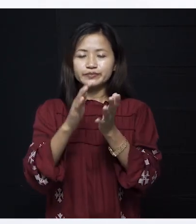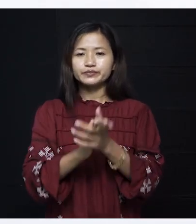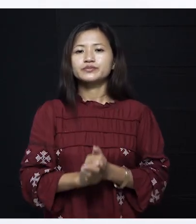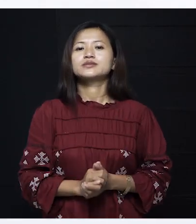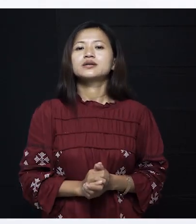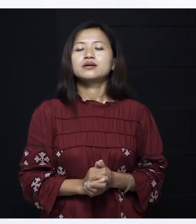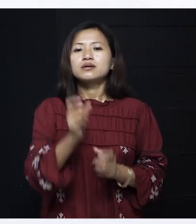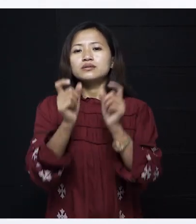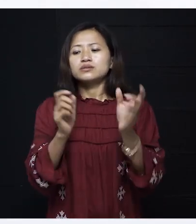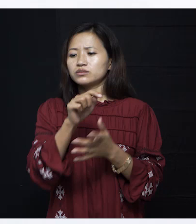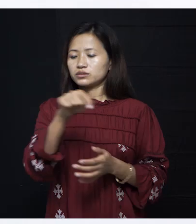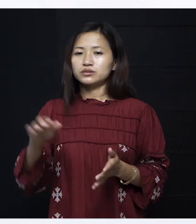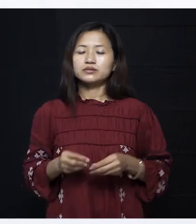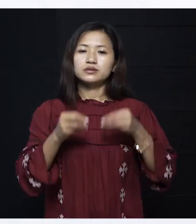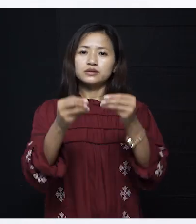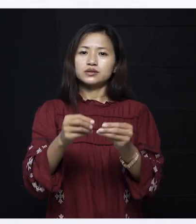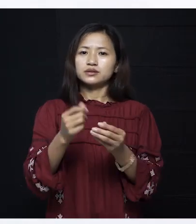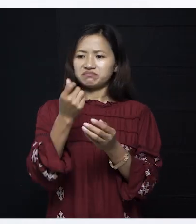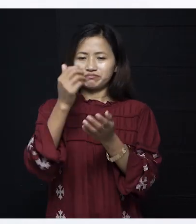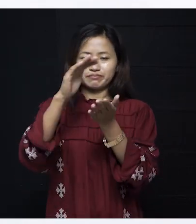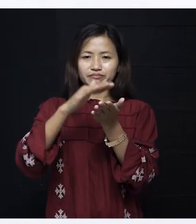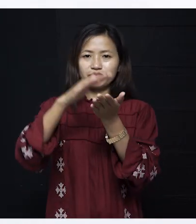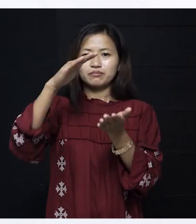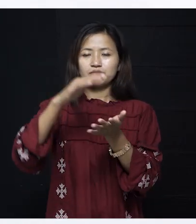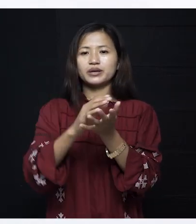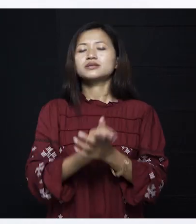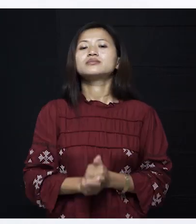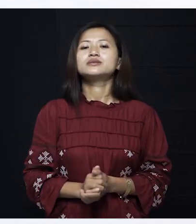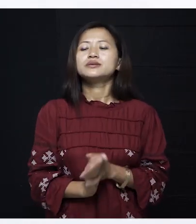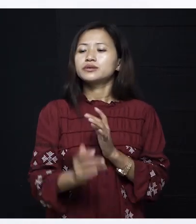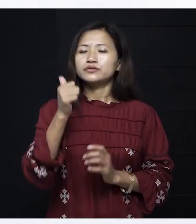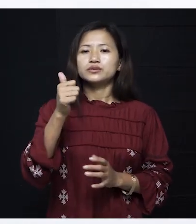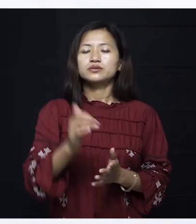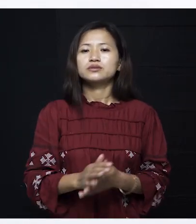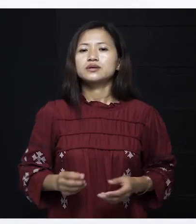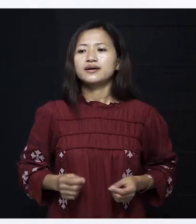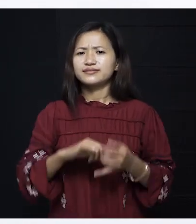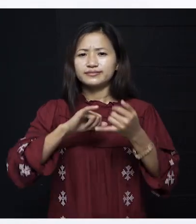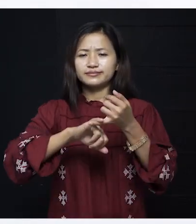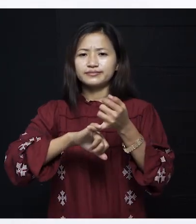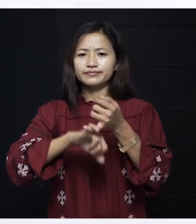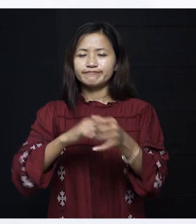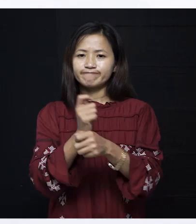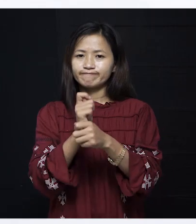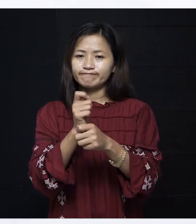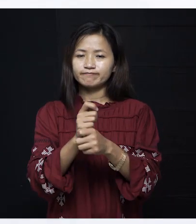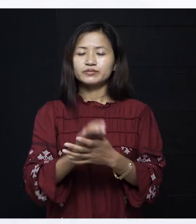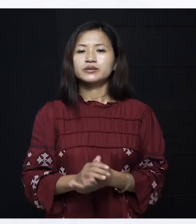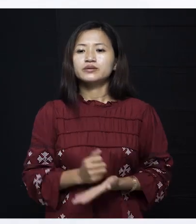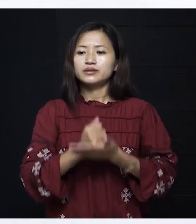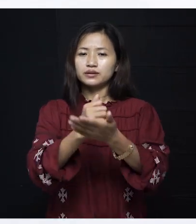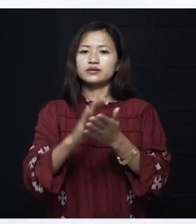of population which produces maximum amount of goods and services with the help of